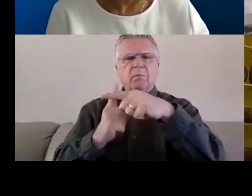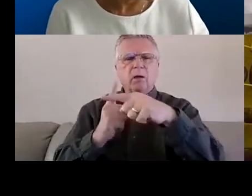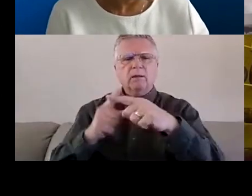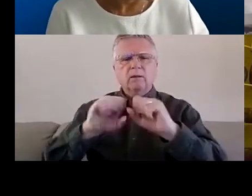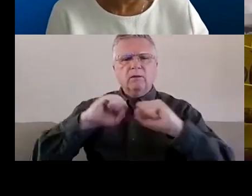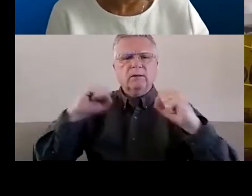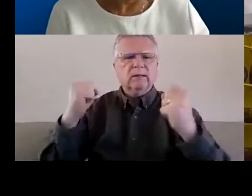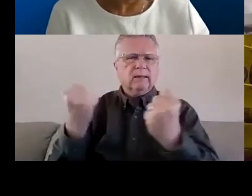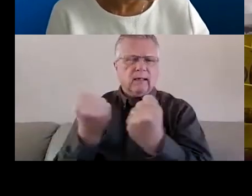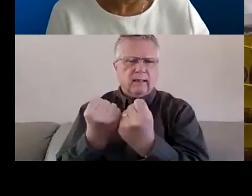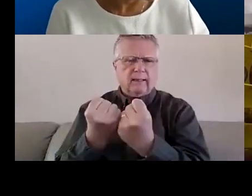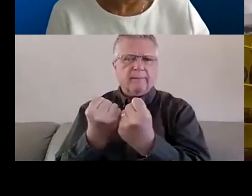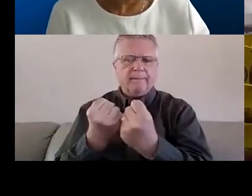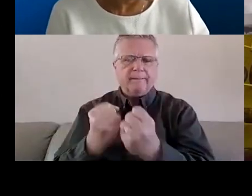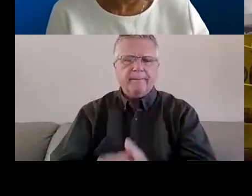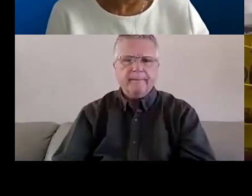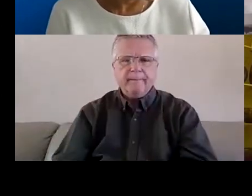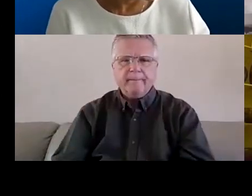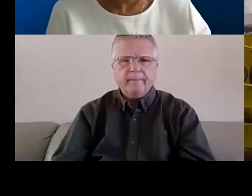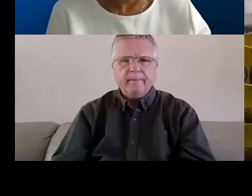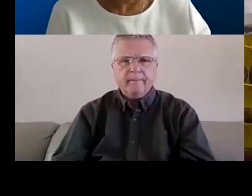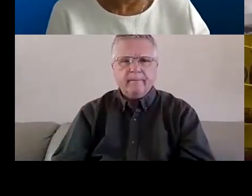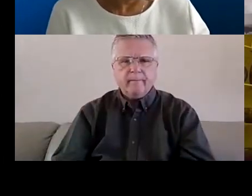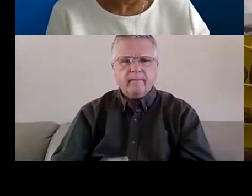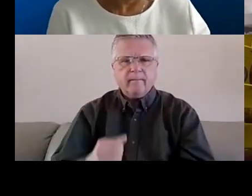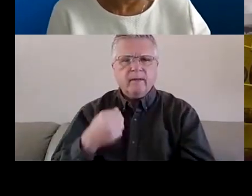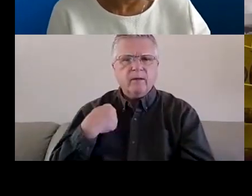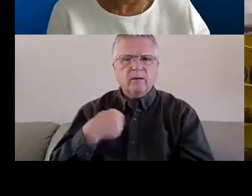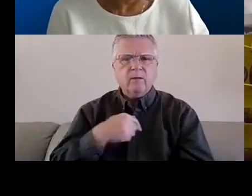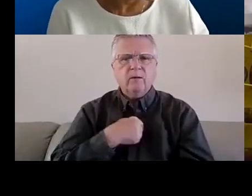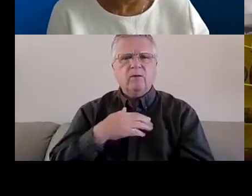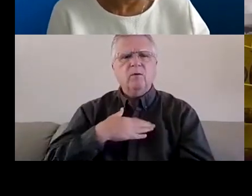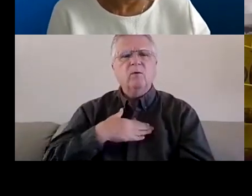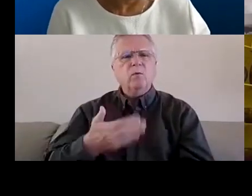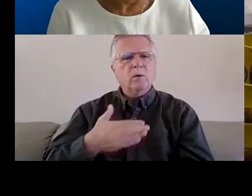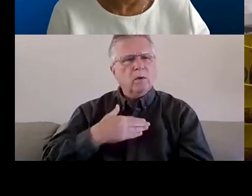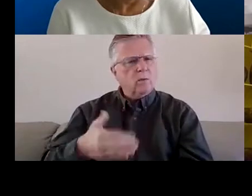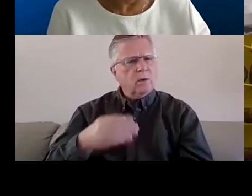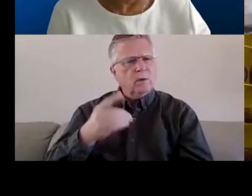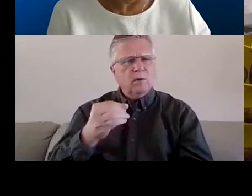manner. And so we are willing to do some of that work